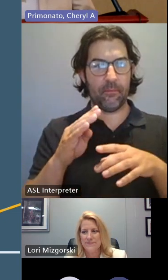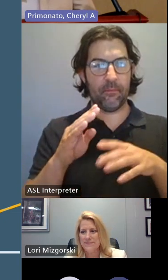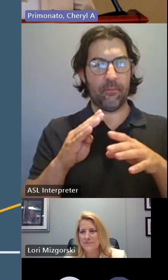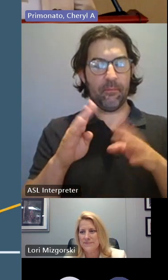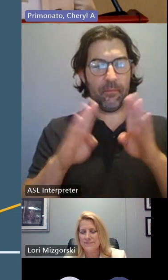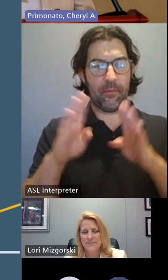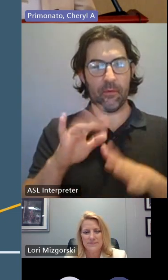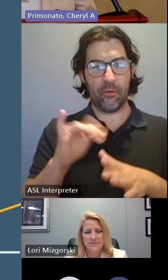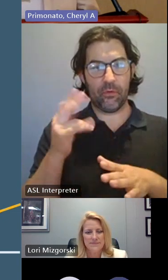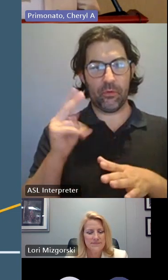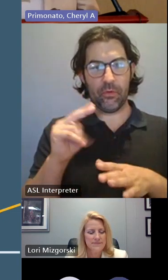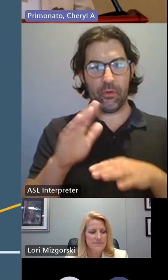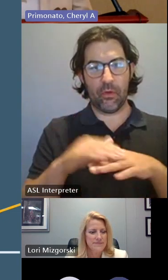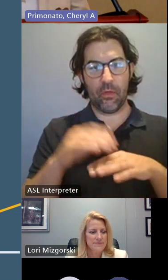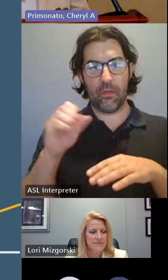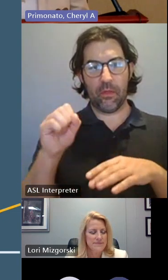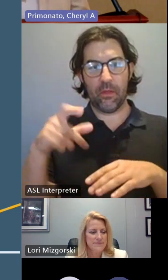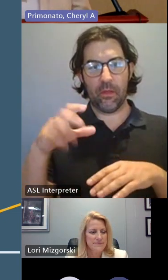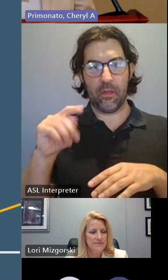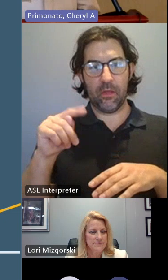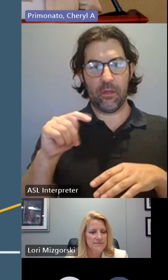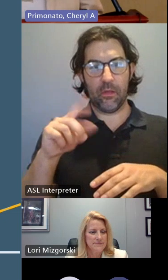in the estimated amount of